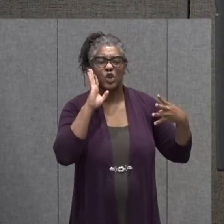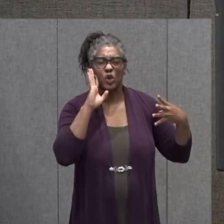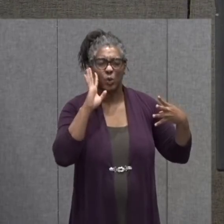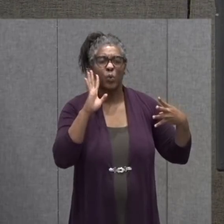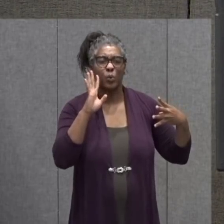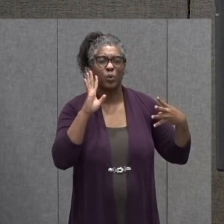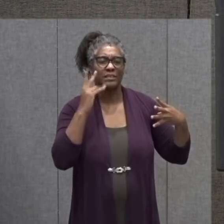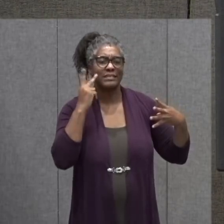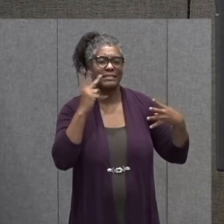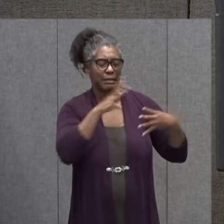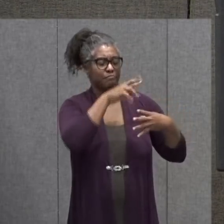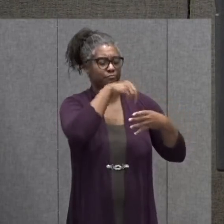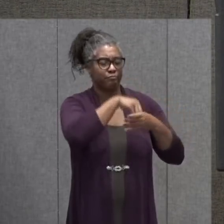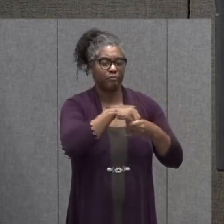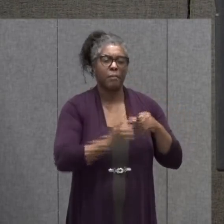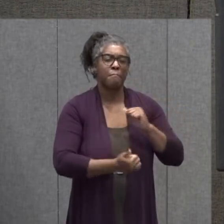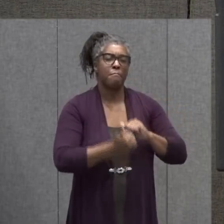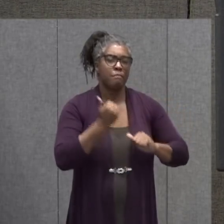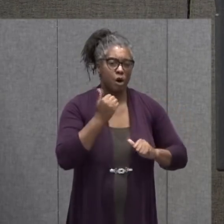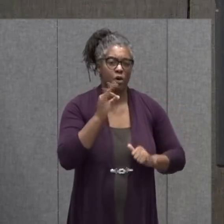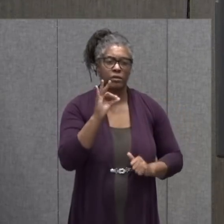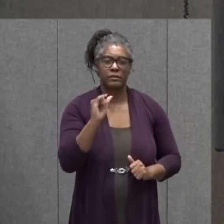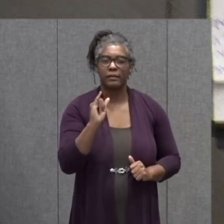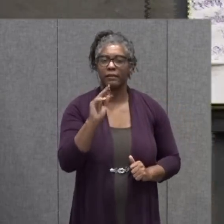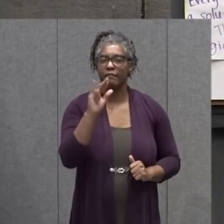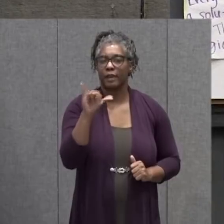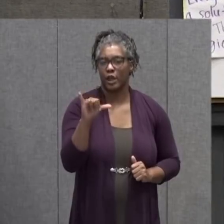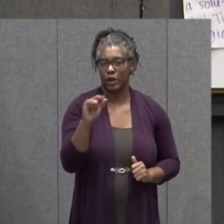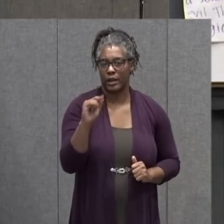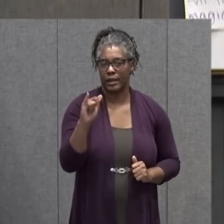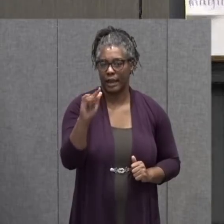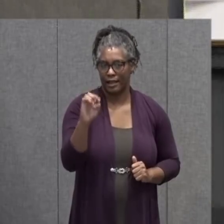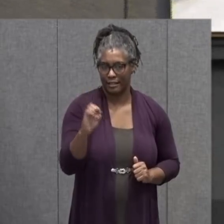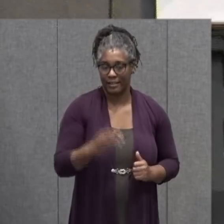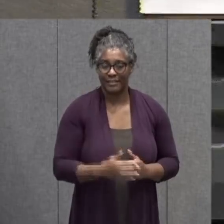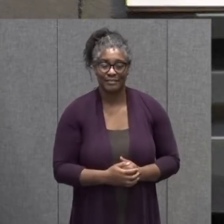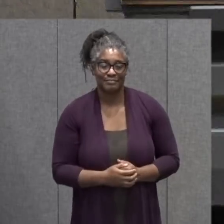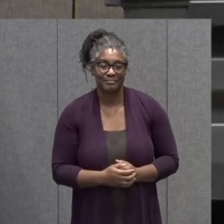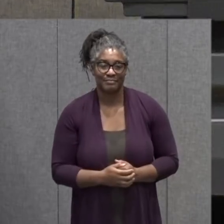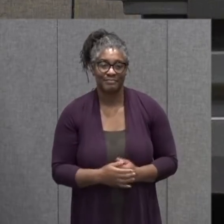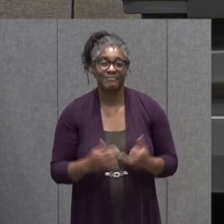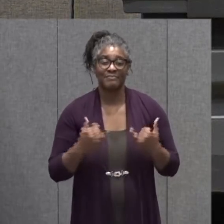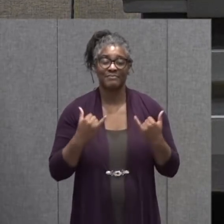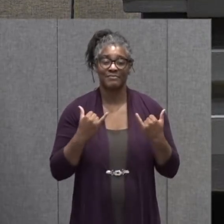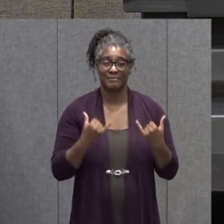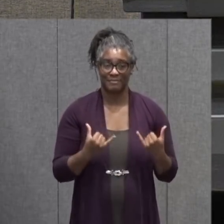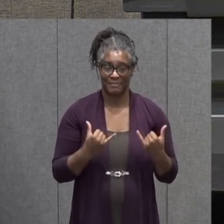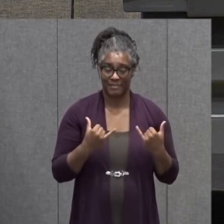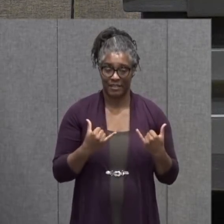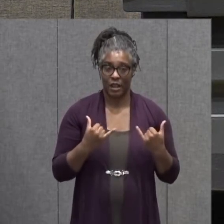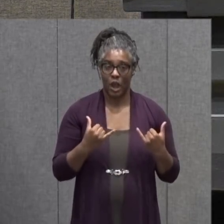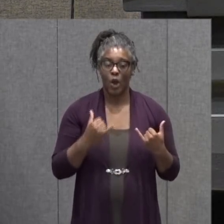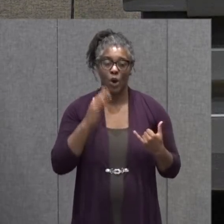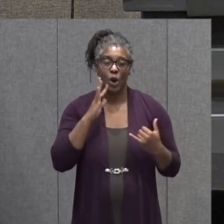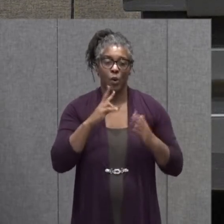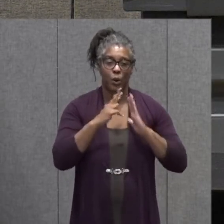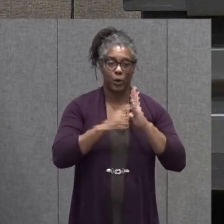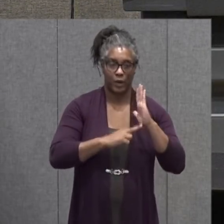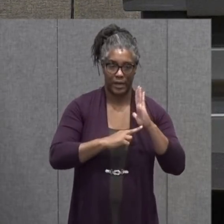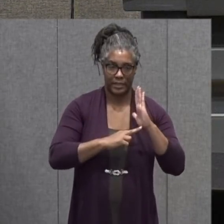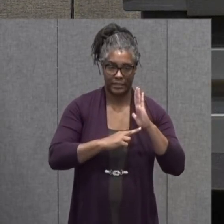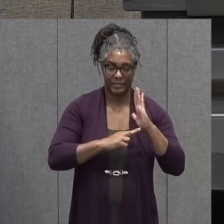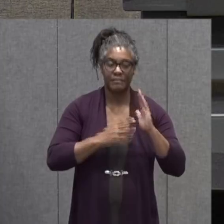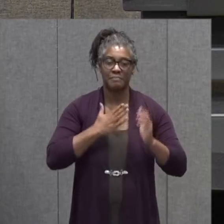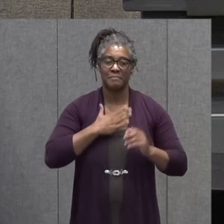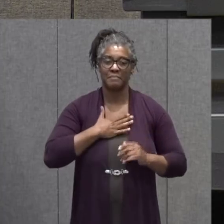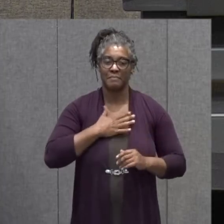Today, I'm going to read to you guys a fairy tale. This is actually one of my daughter's favorites, and it's called The Three